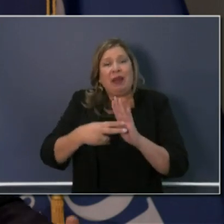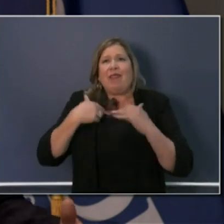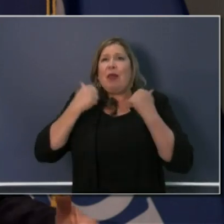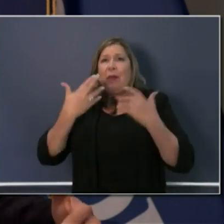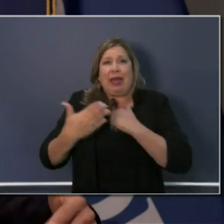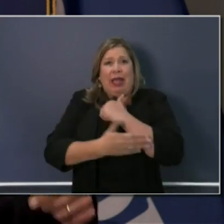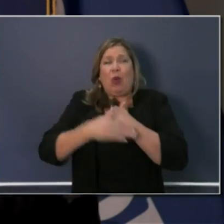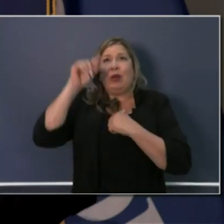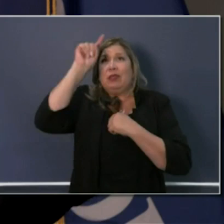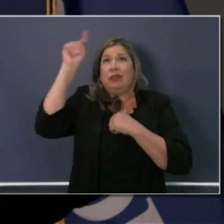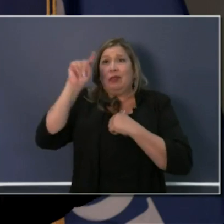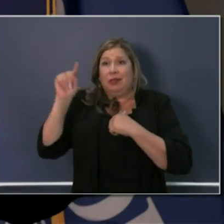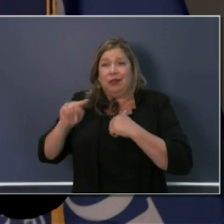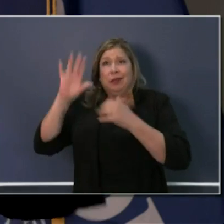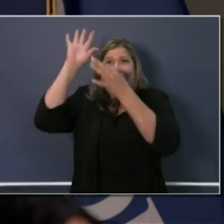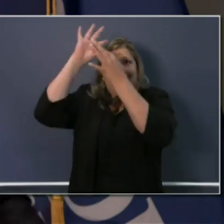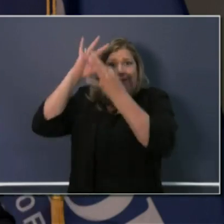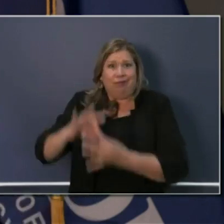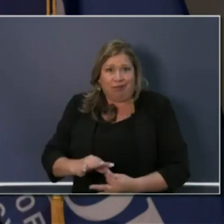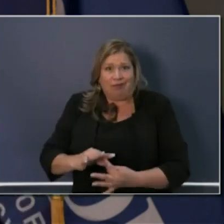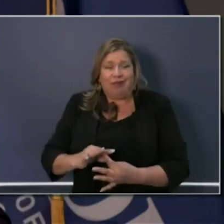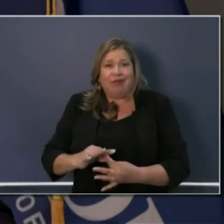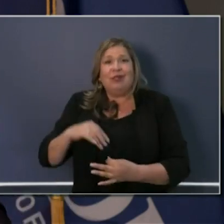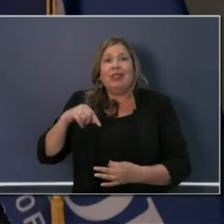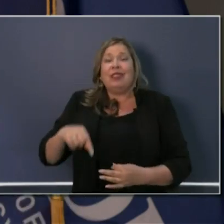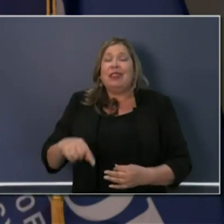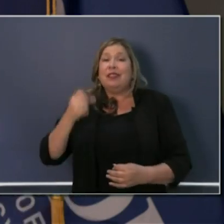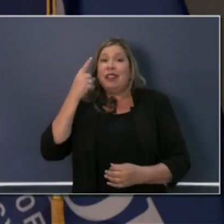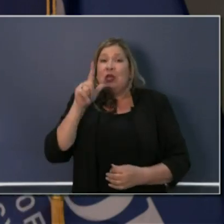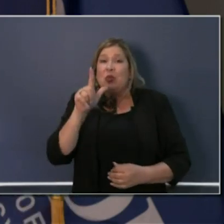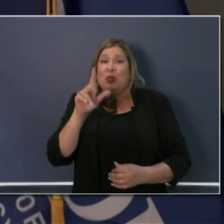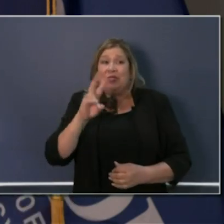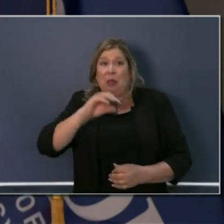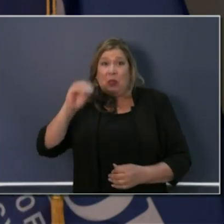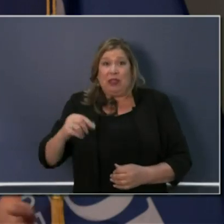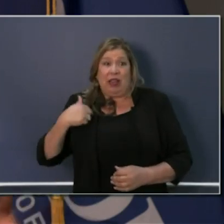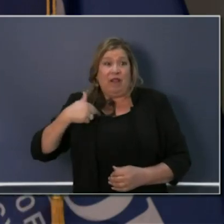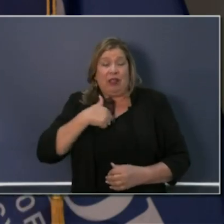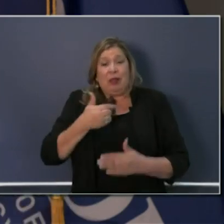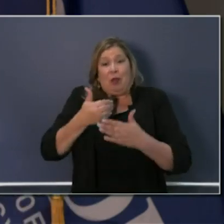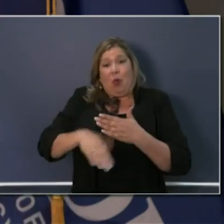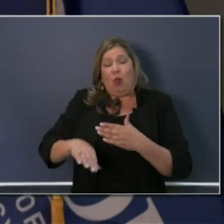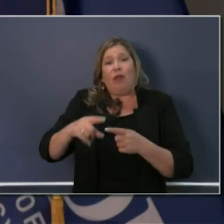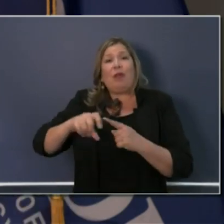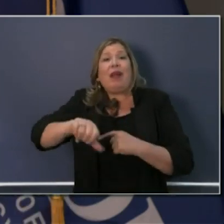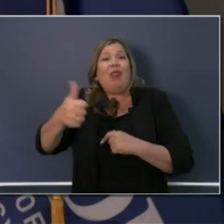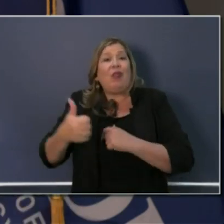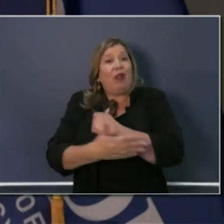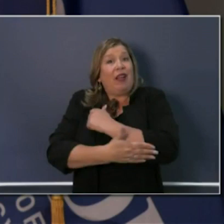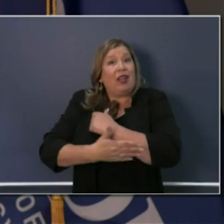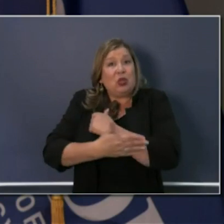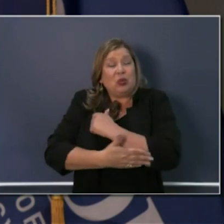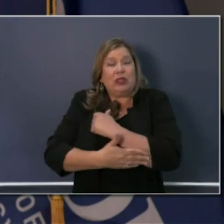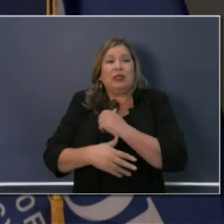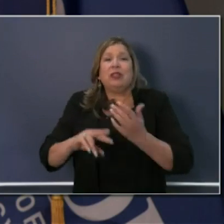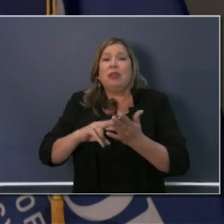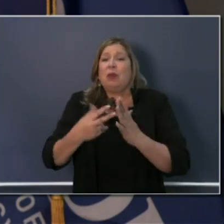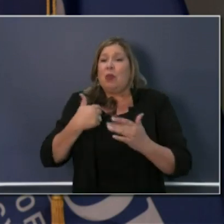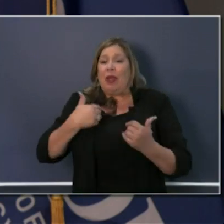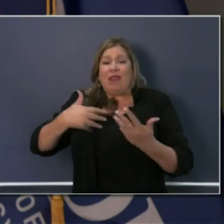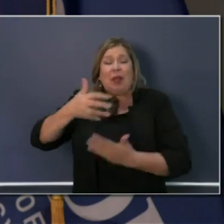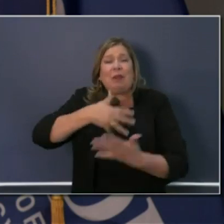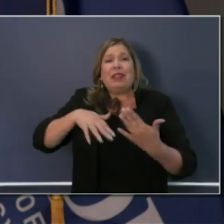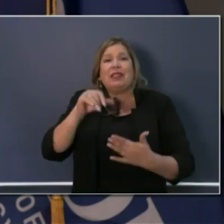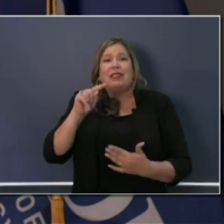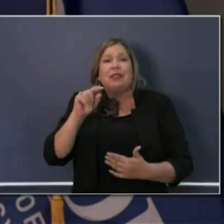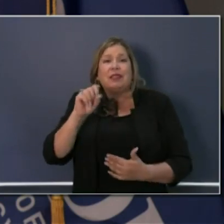and we are a state where 27% of us are foreign born. And I say that to only make this point. Mixed status families, people